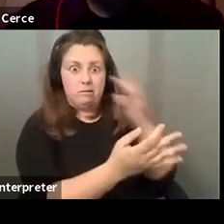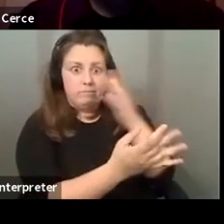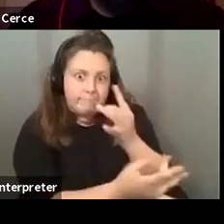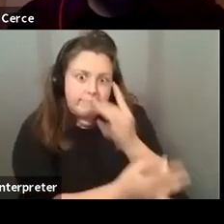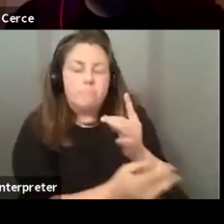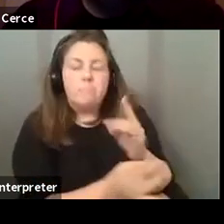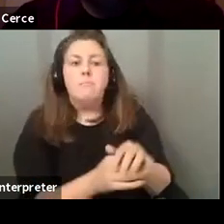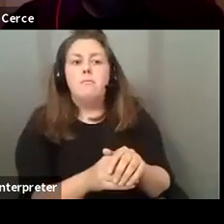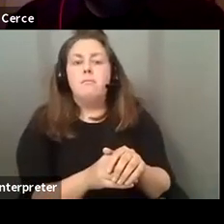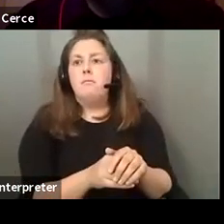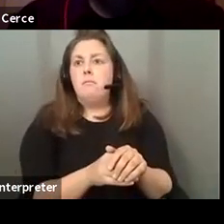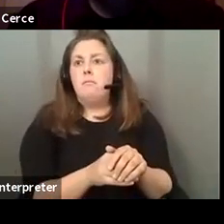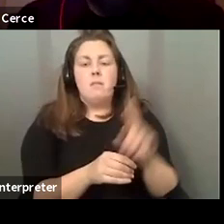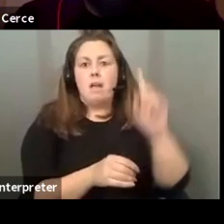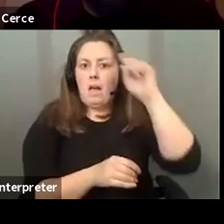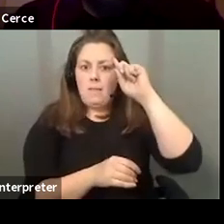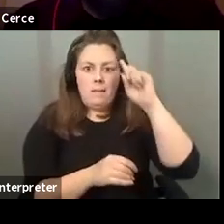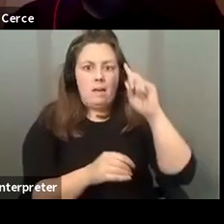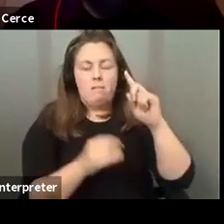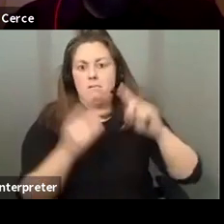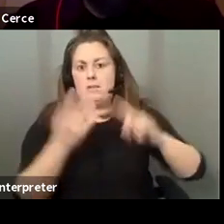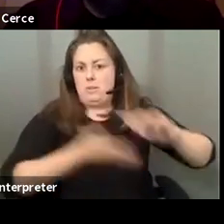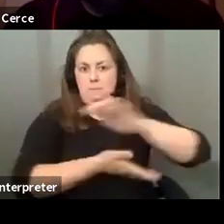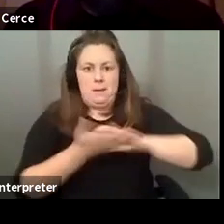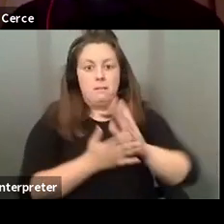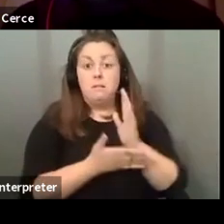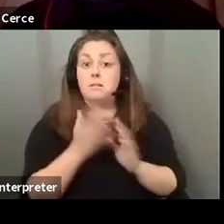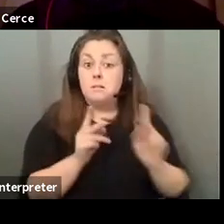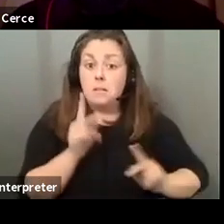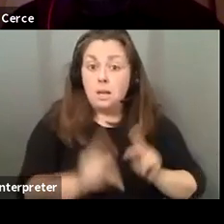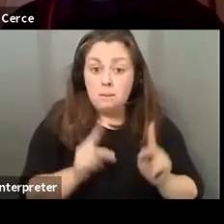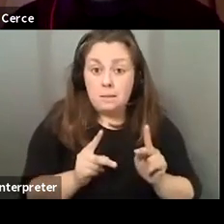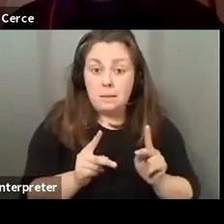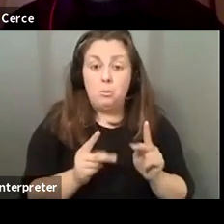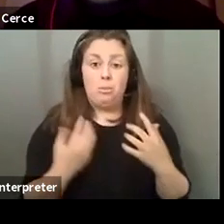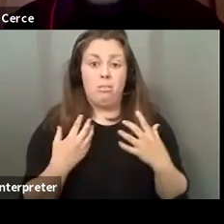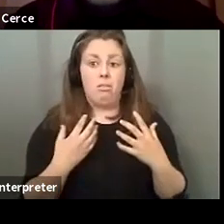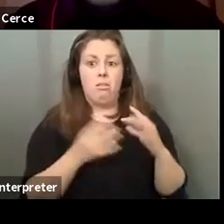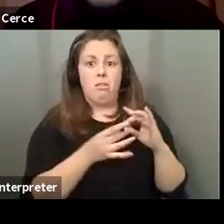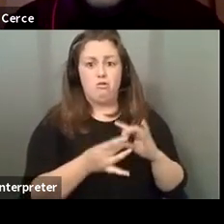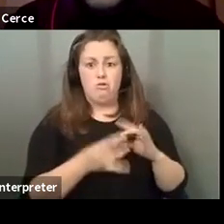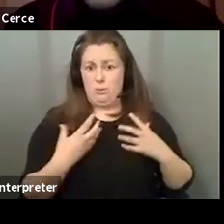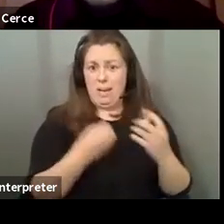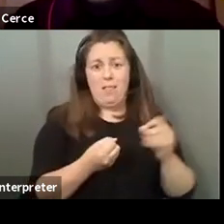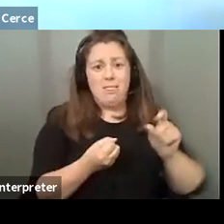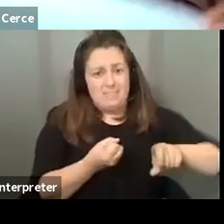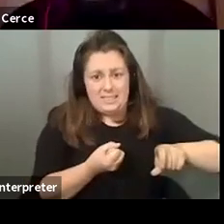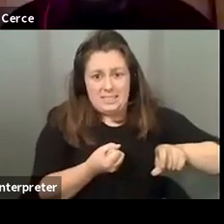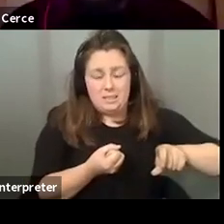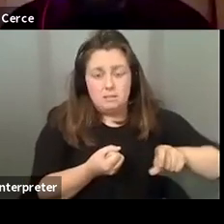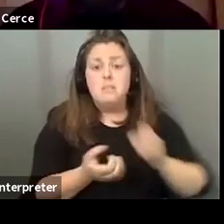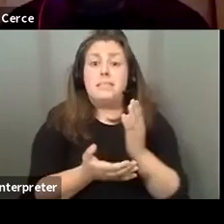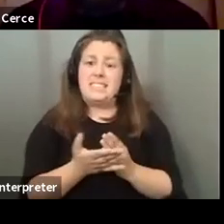in person. I think there's a lot of mix of that. There's the people who health-wise potentially need this. There's the, I don't